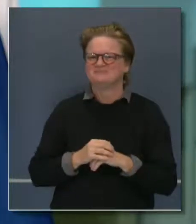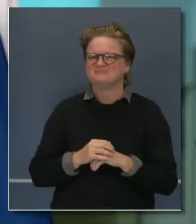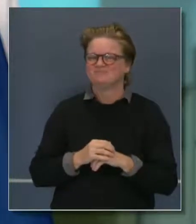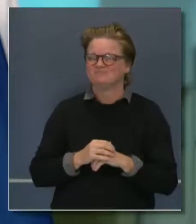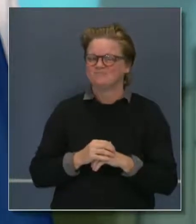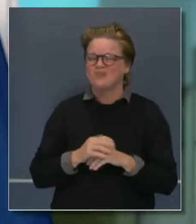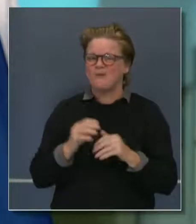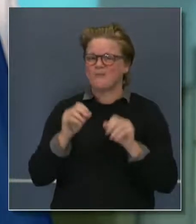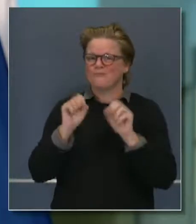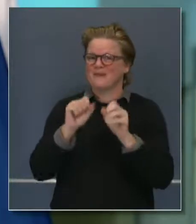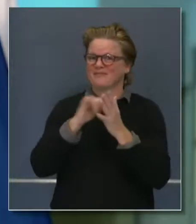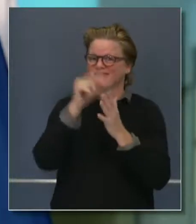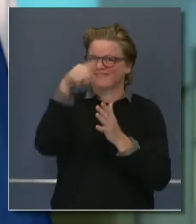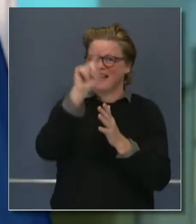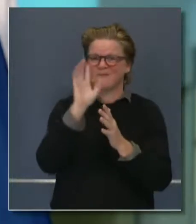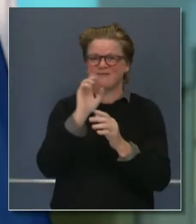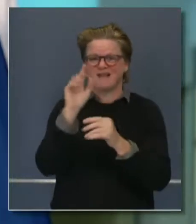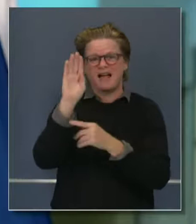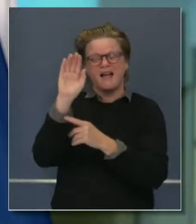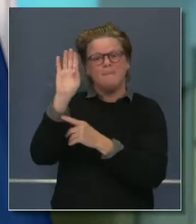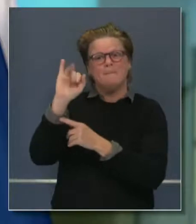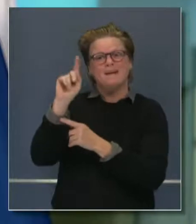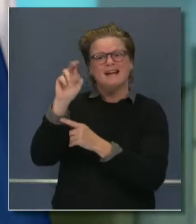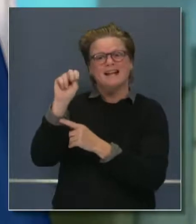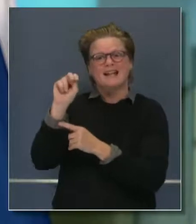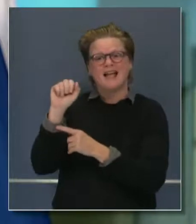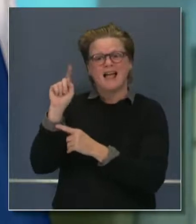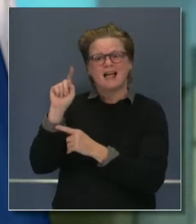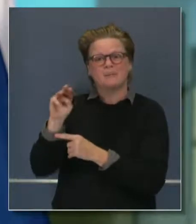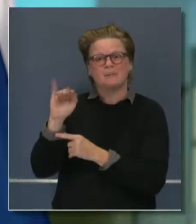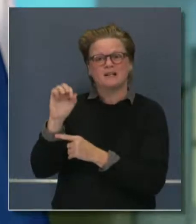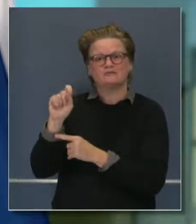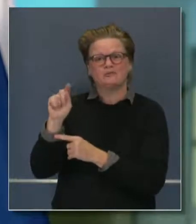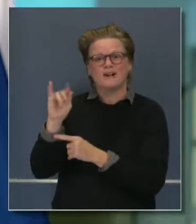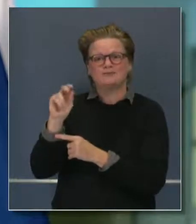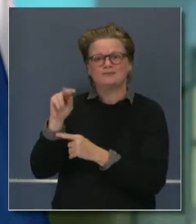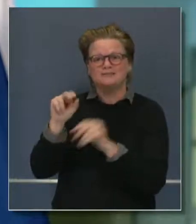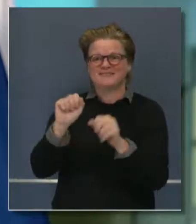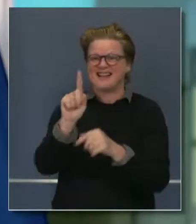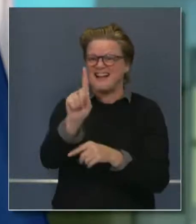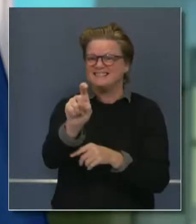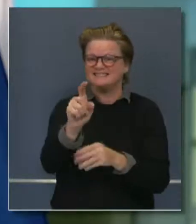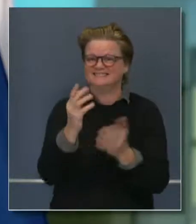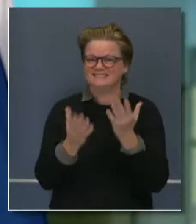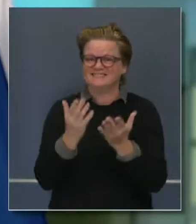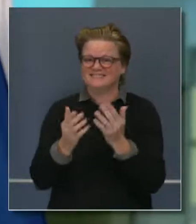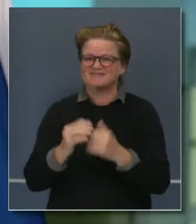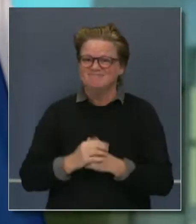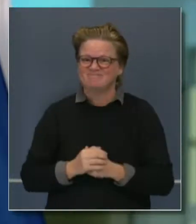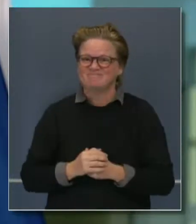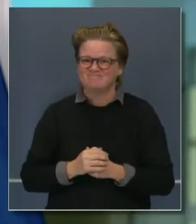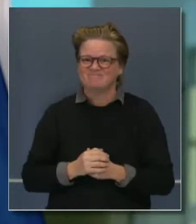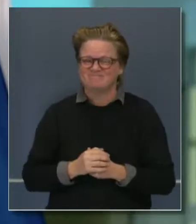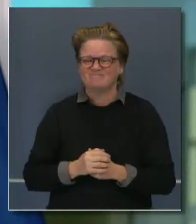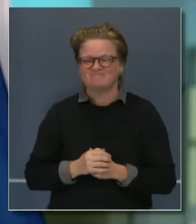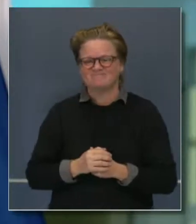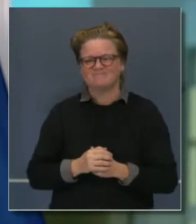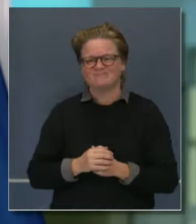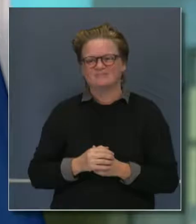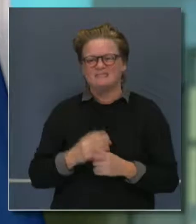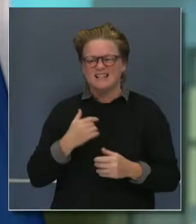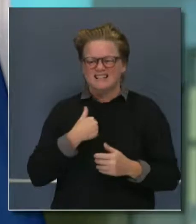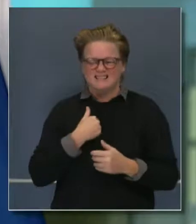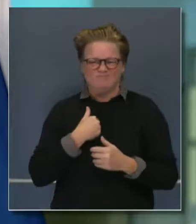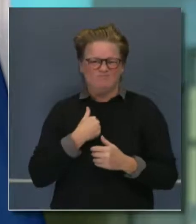new administration. That would be great for our state, but of course we'd hate to see some of these